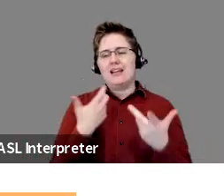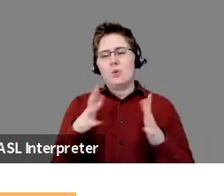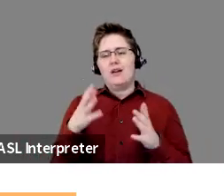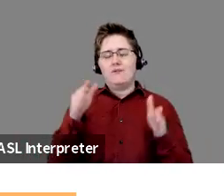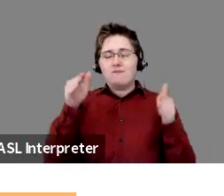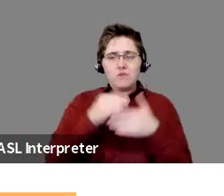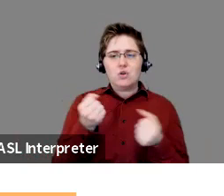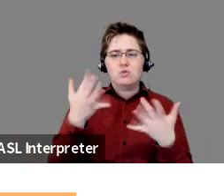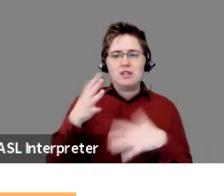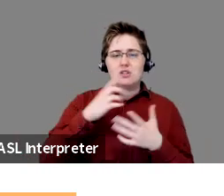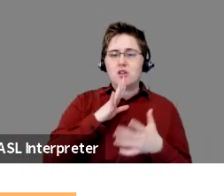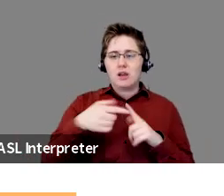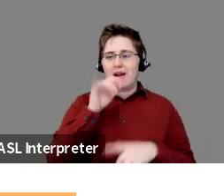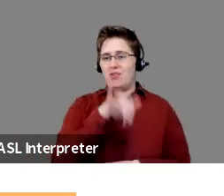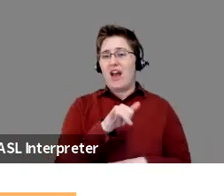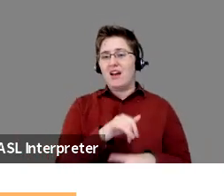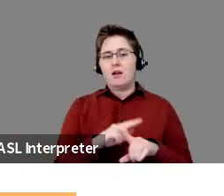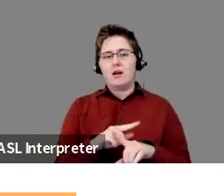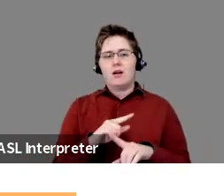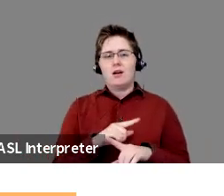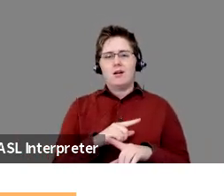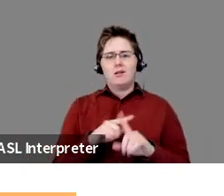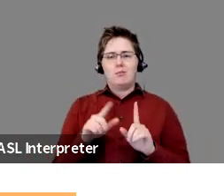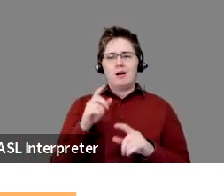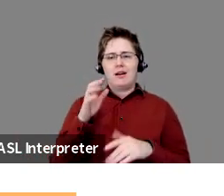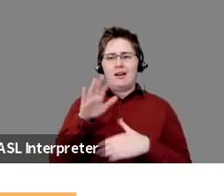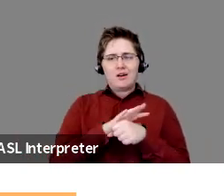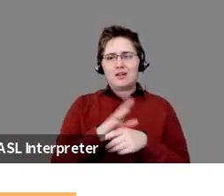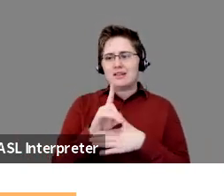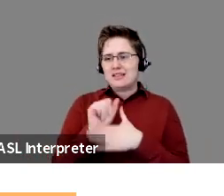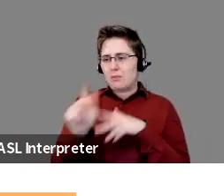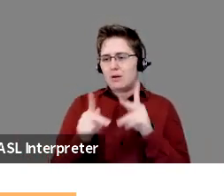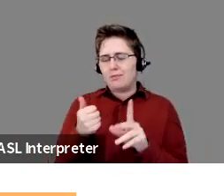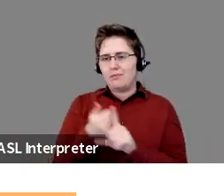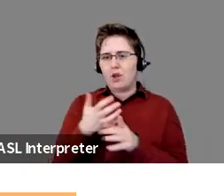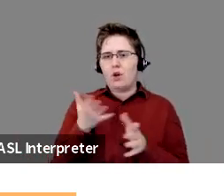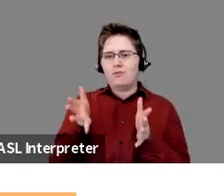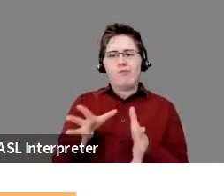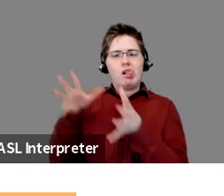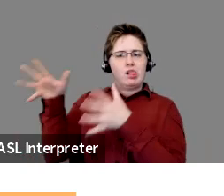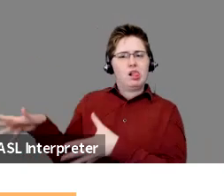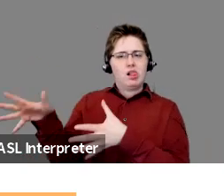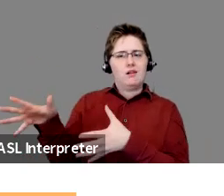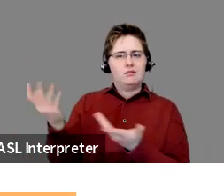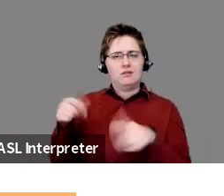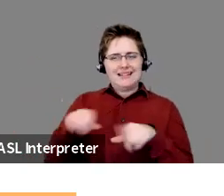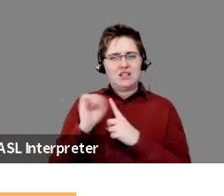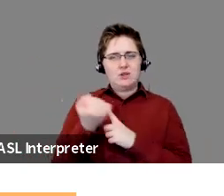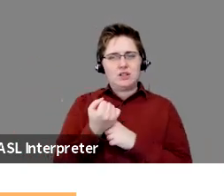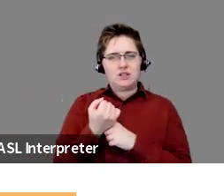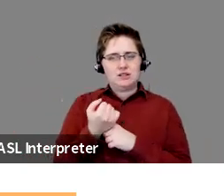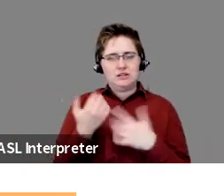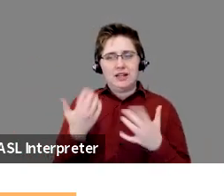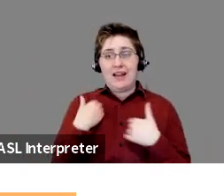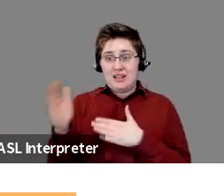lot of time talking about it, but in which disabled people are being left behind in these situations. And so having a plan